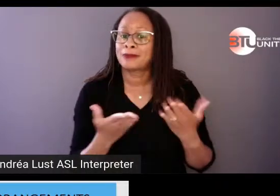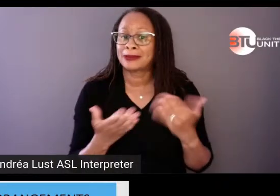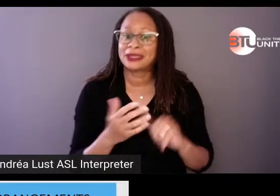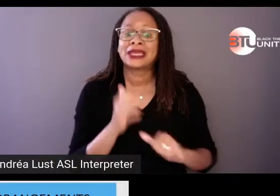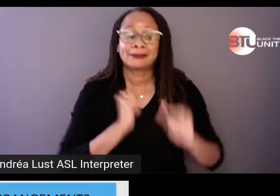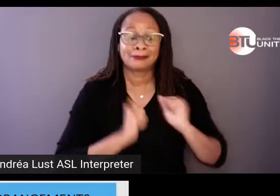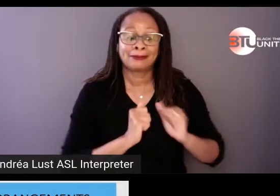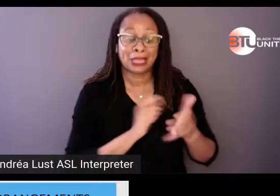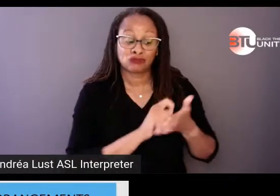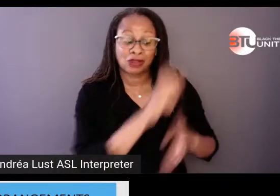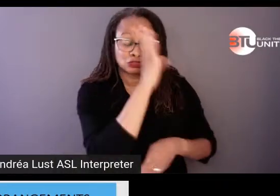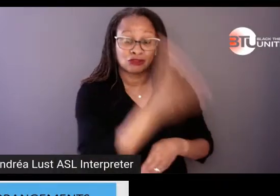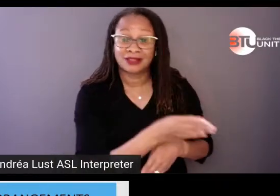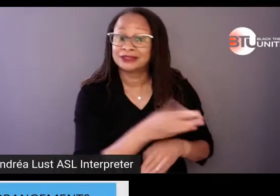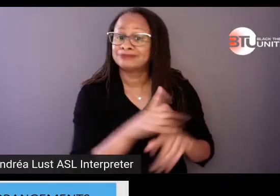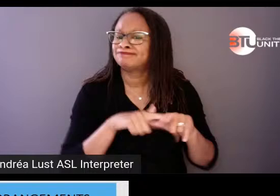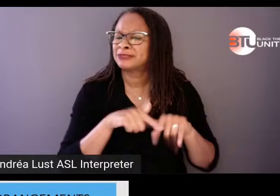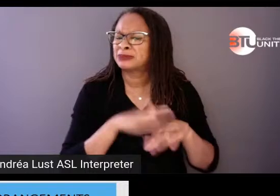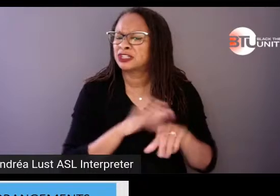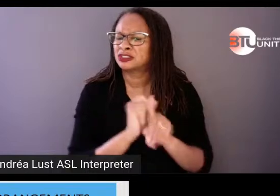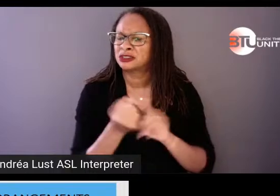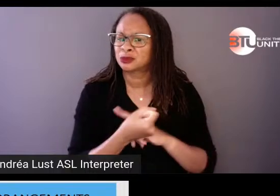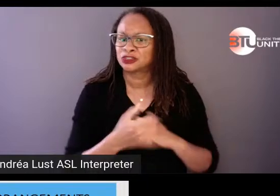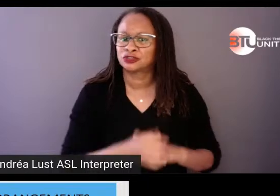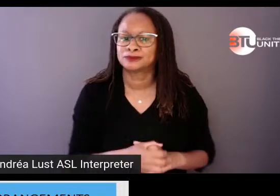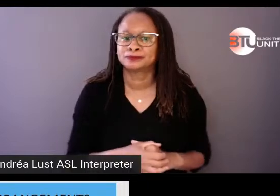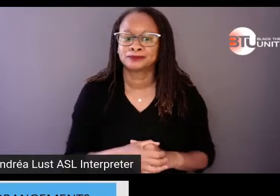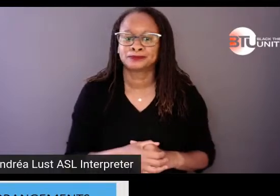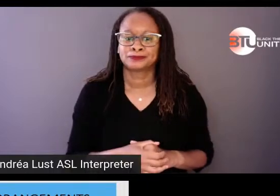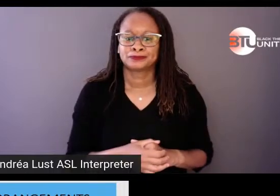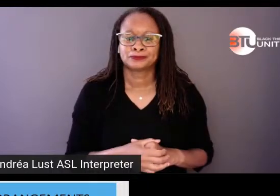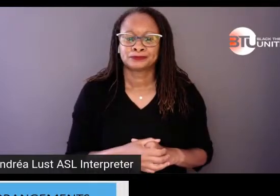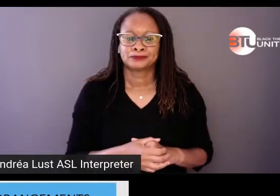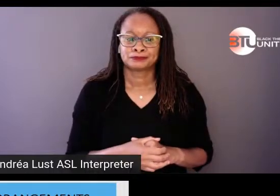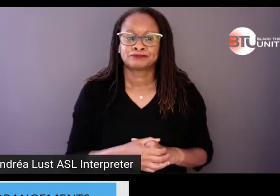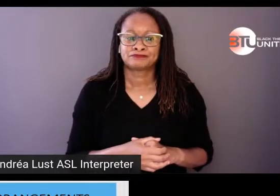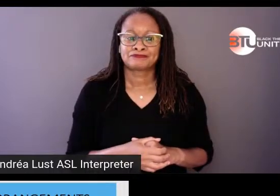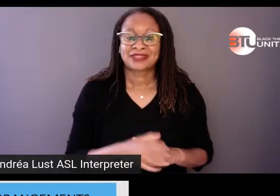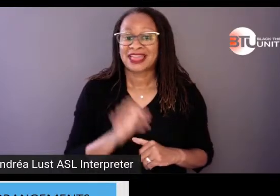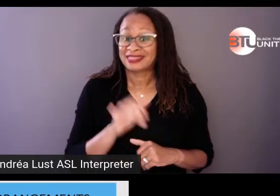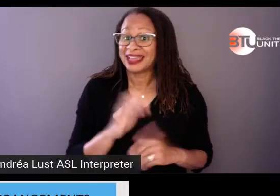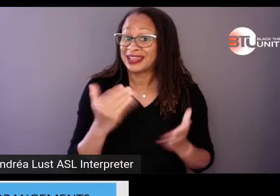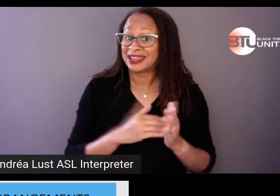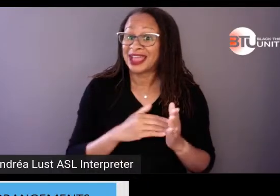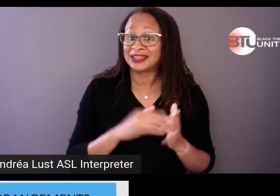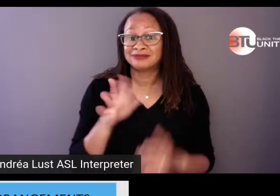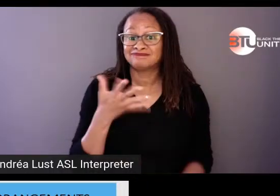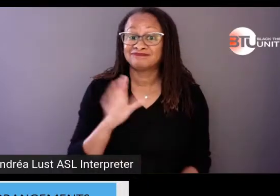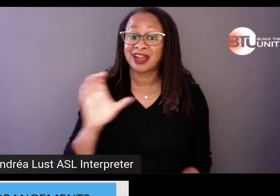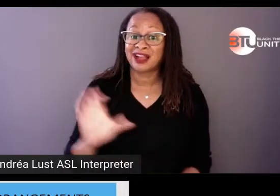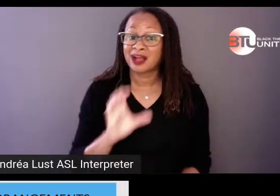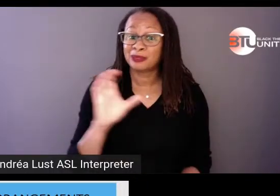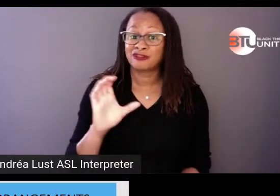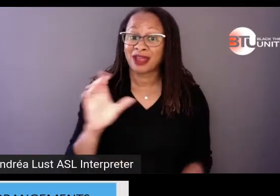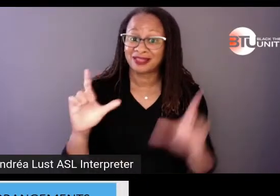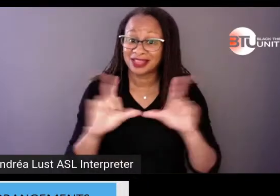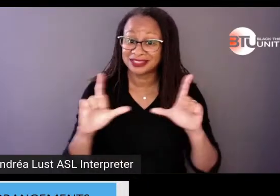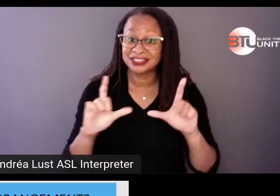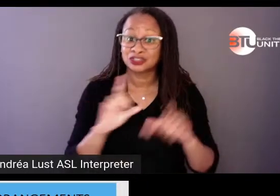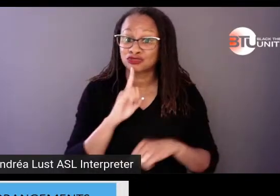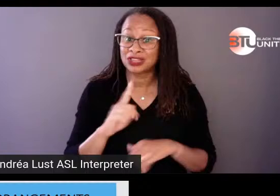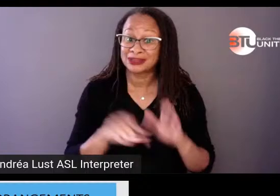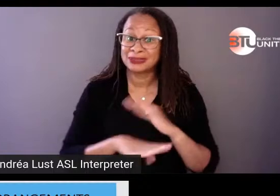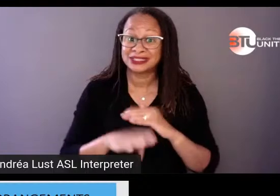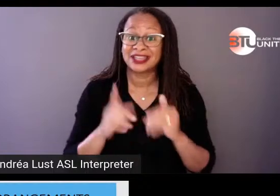playwright directly. And that's kind of a copyright, really. It's really a copyright license, basically, that